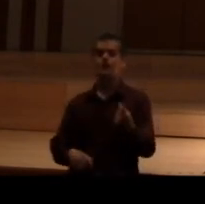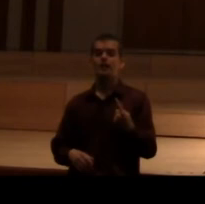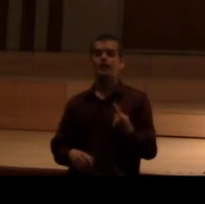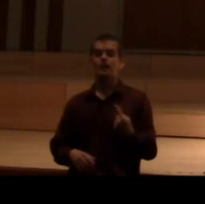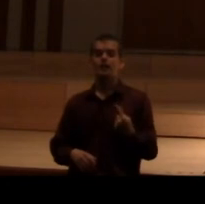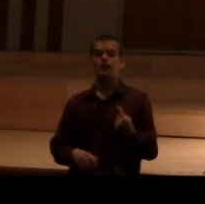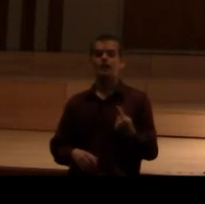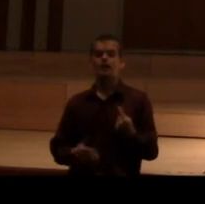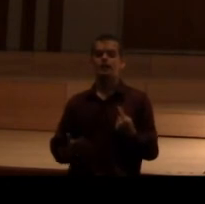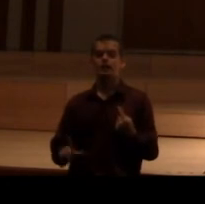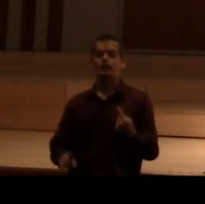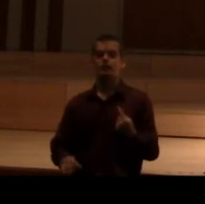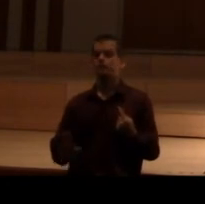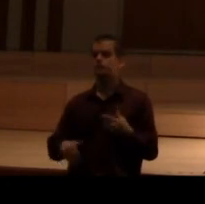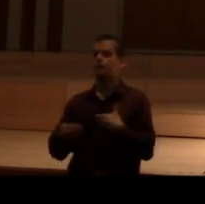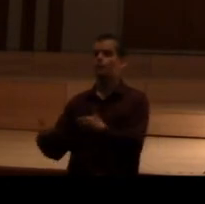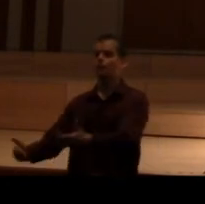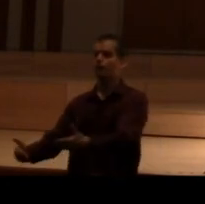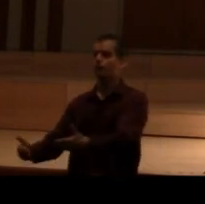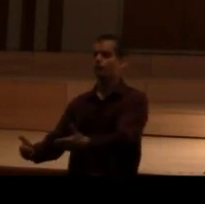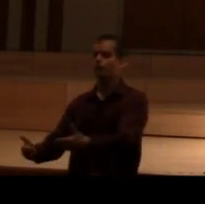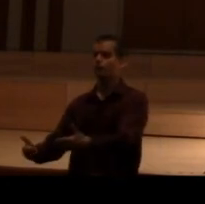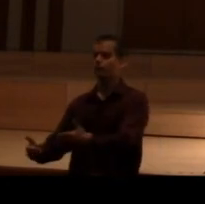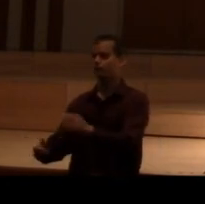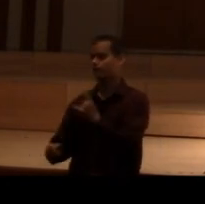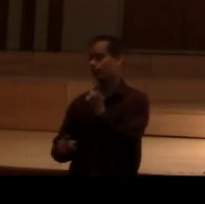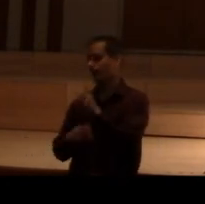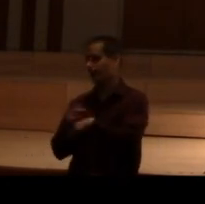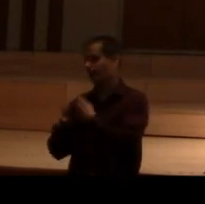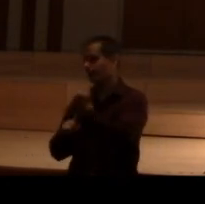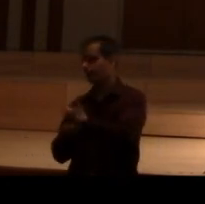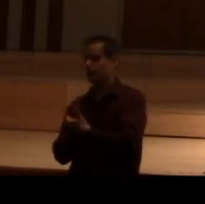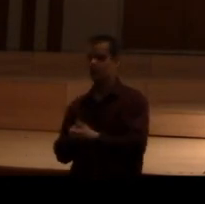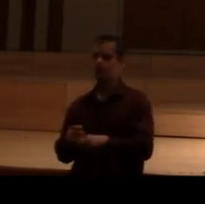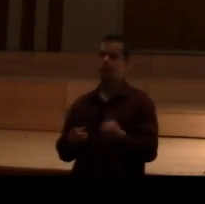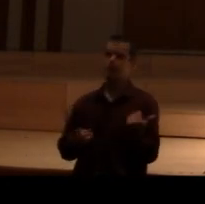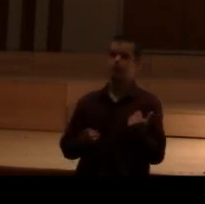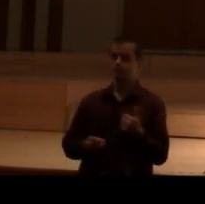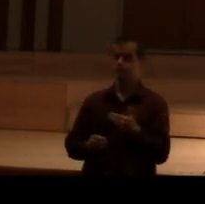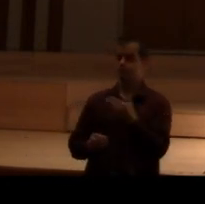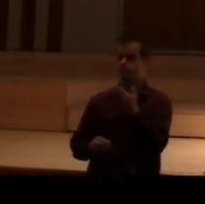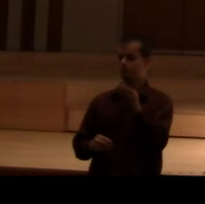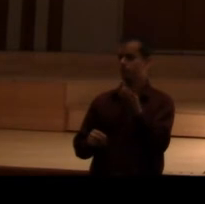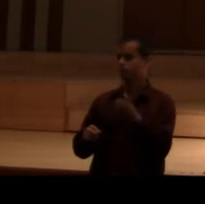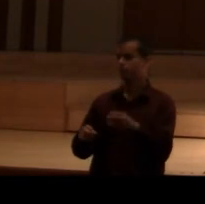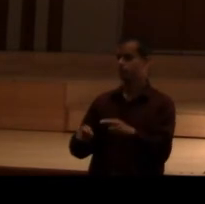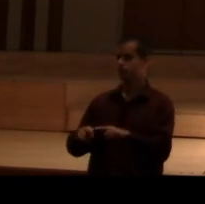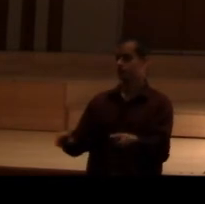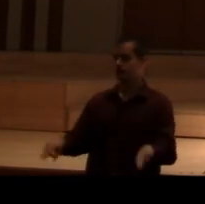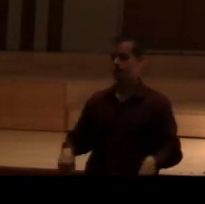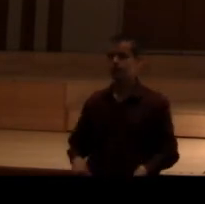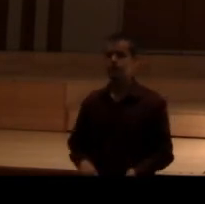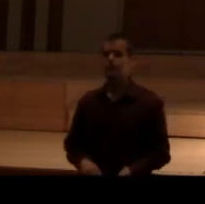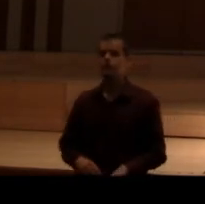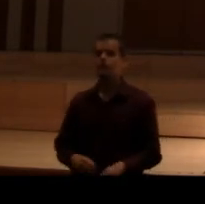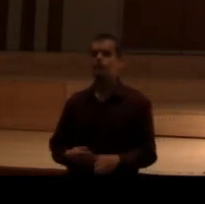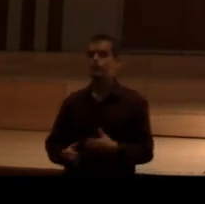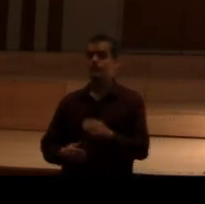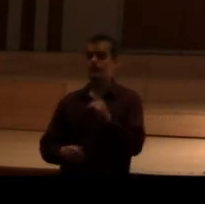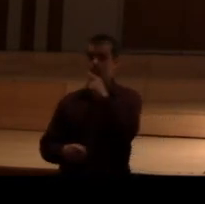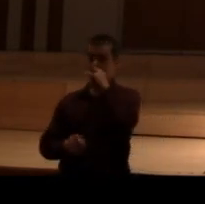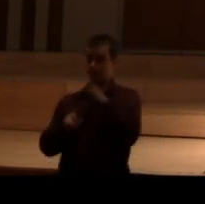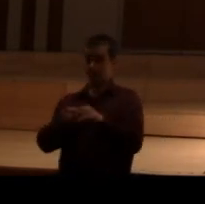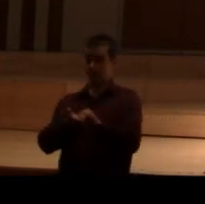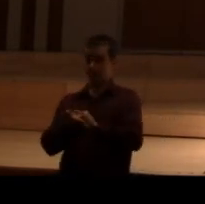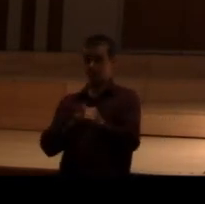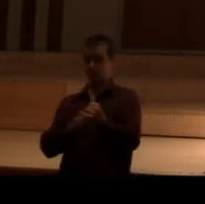means. Sometimes it's blue tape around technology. Now, when that kid from New York raised his hand and stumped me with hyperbole,